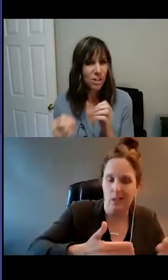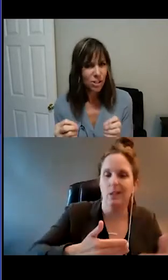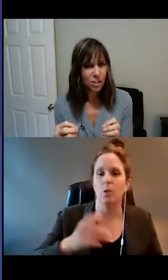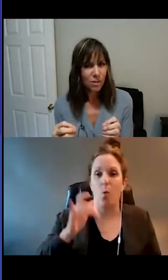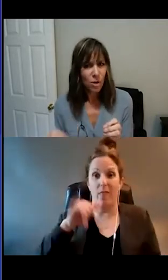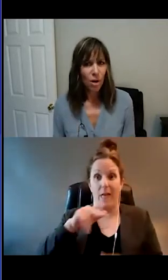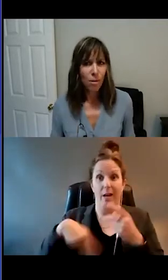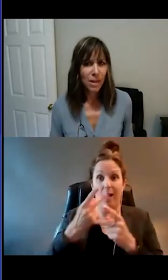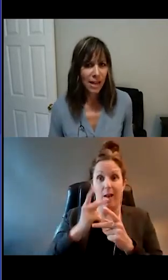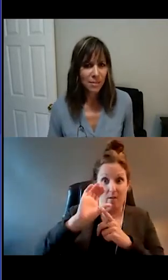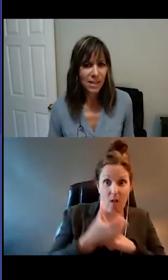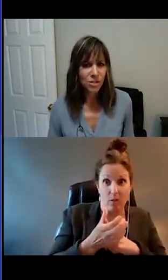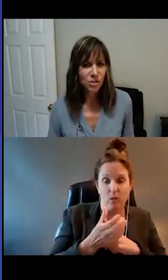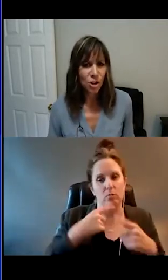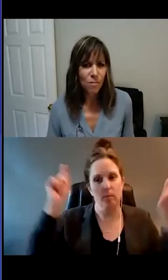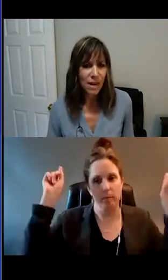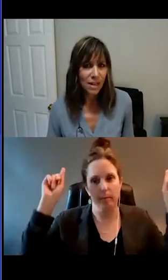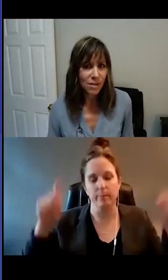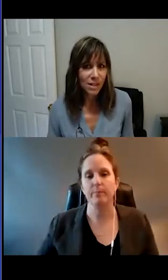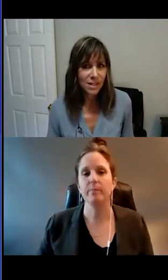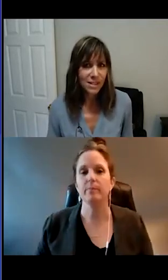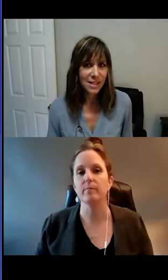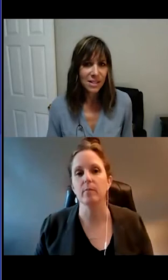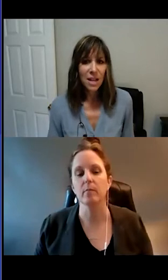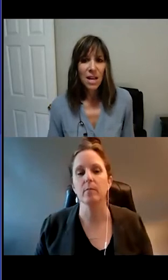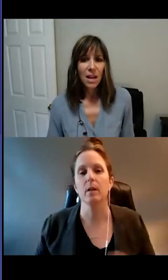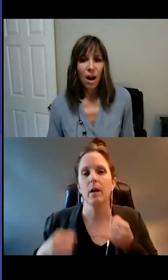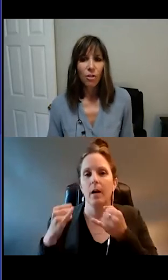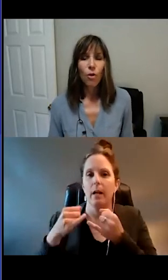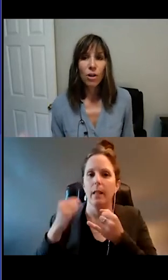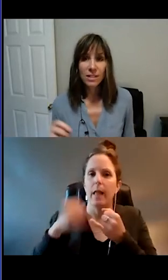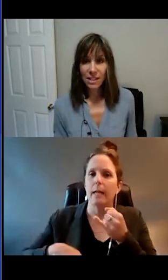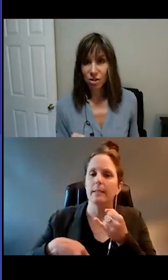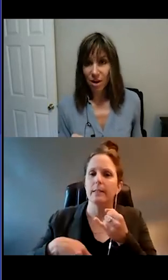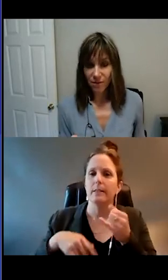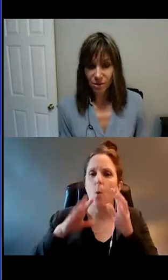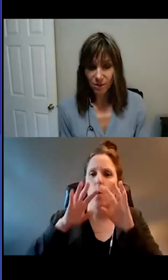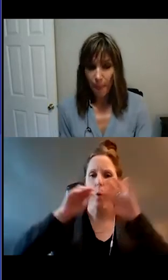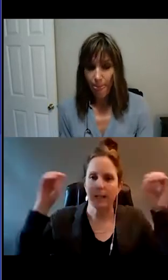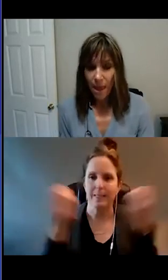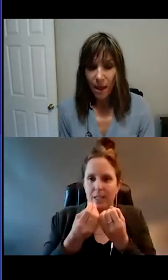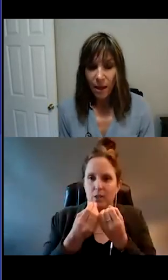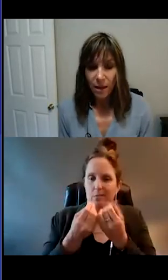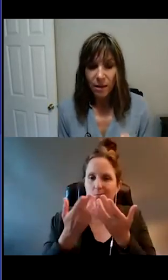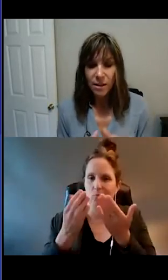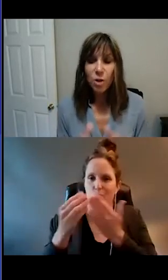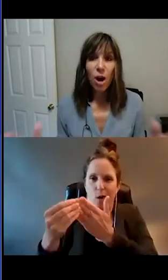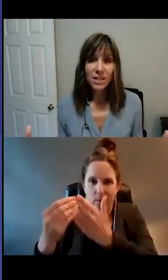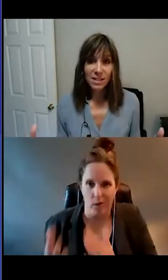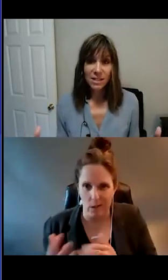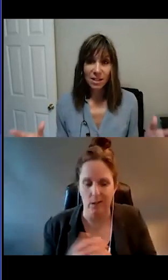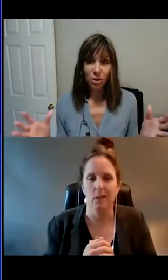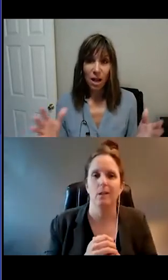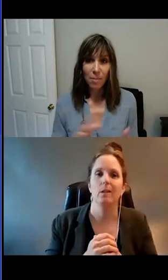Lastly, and this one is a little more complicated because there's so many nuances to this, are the organization drivers. These